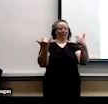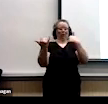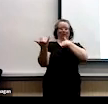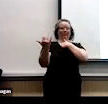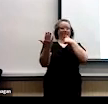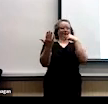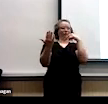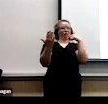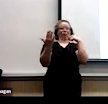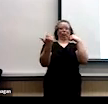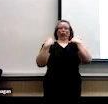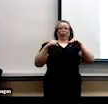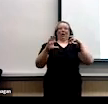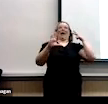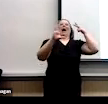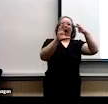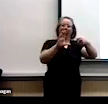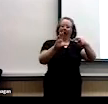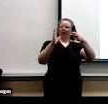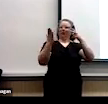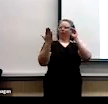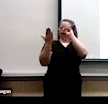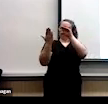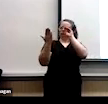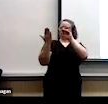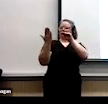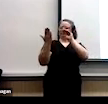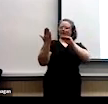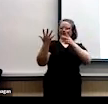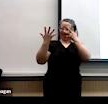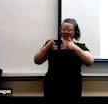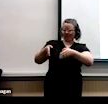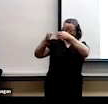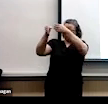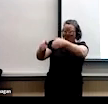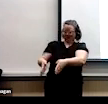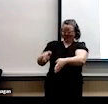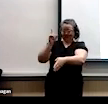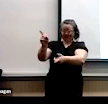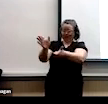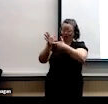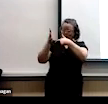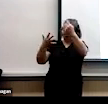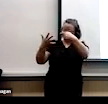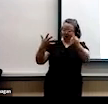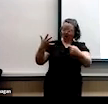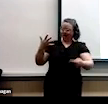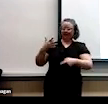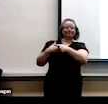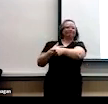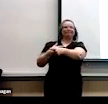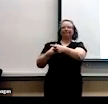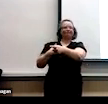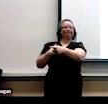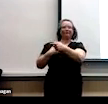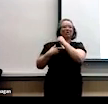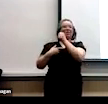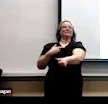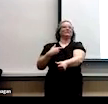made the TLC program because they were orphans. They didn't fit the criteria for admission into adult programs that were already in existence, and that problem exists elsewhere as